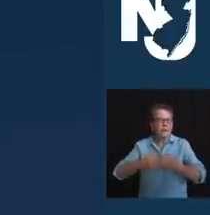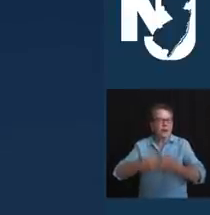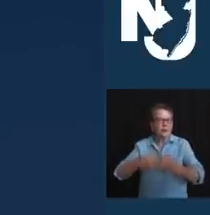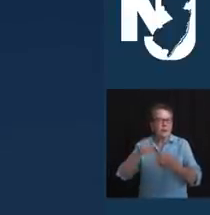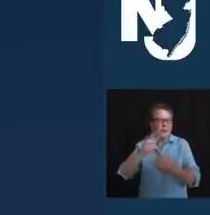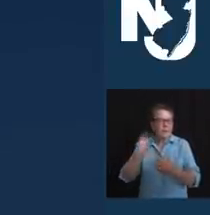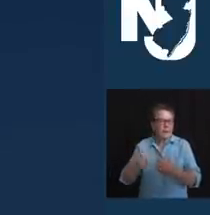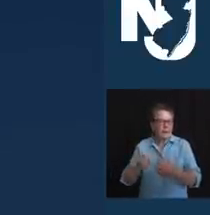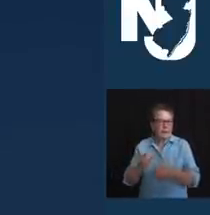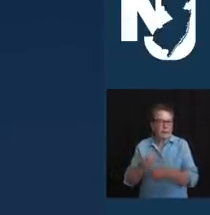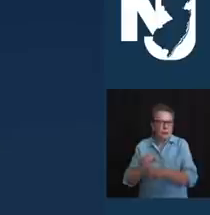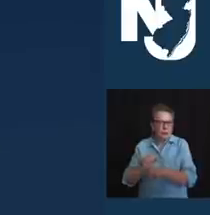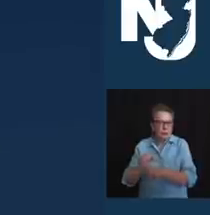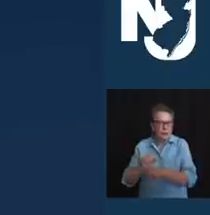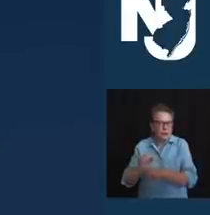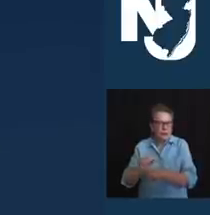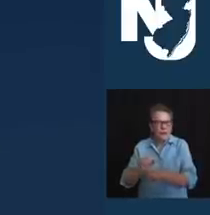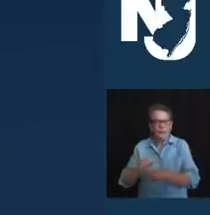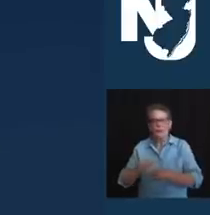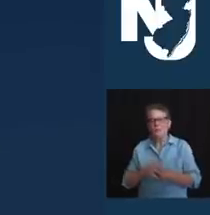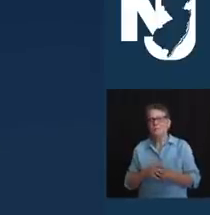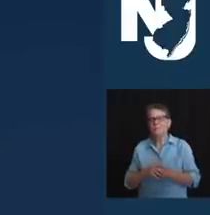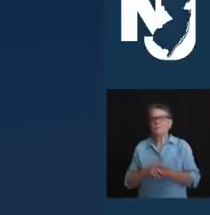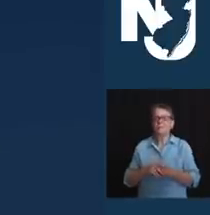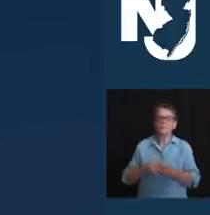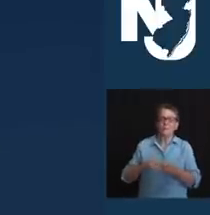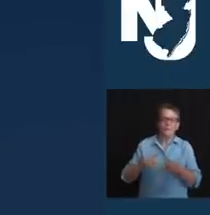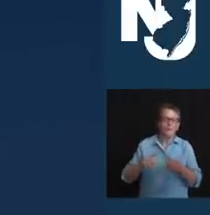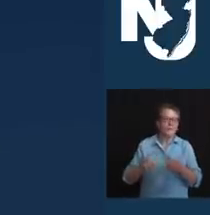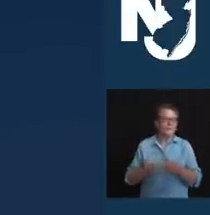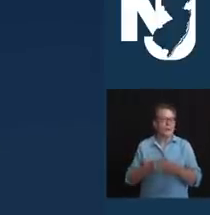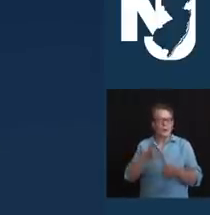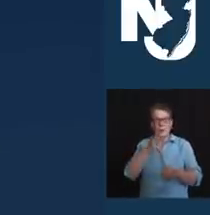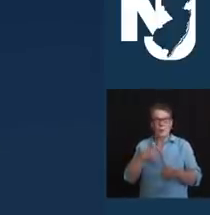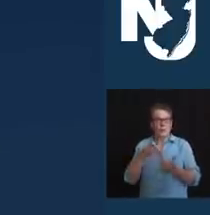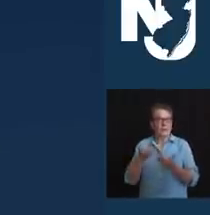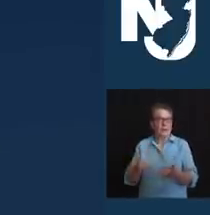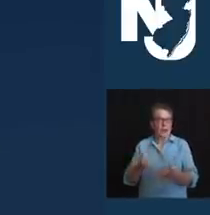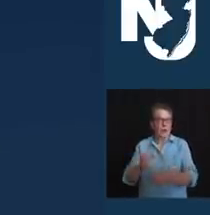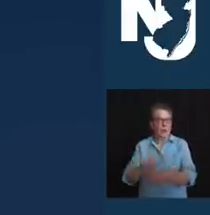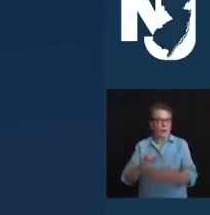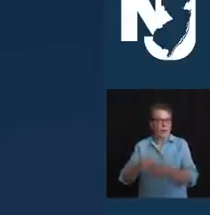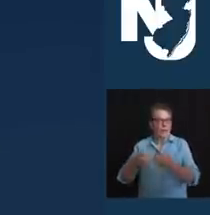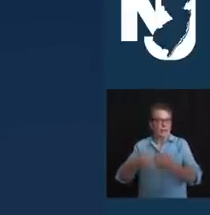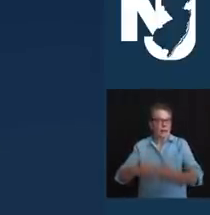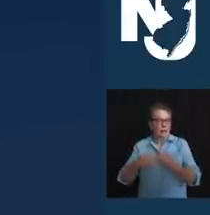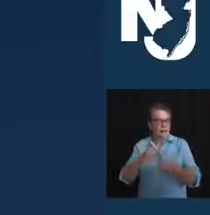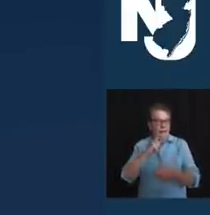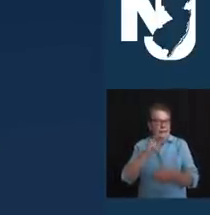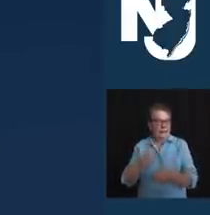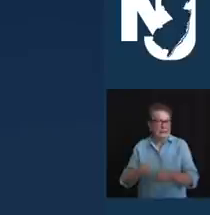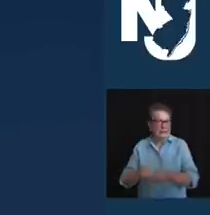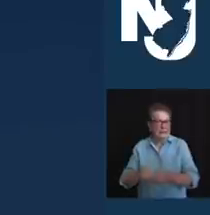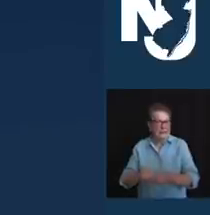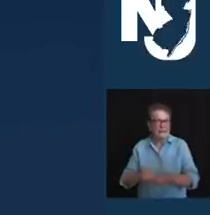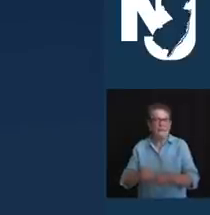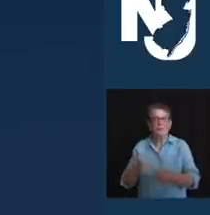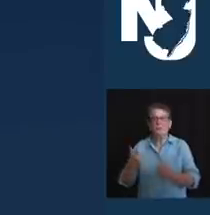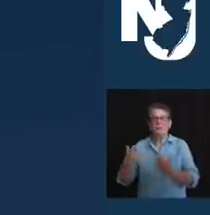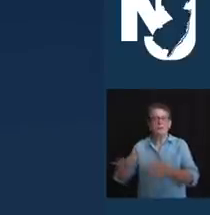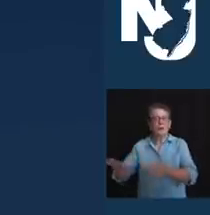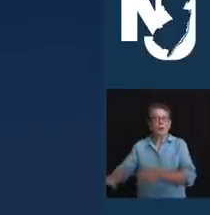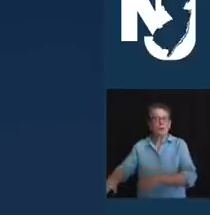second career led her through 17 years as a member of the team at the Department of Environmental Protection, and then after